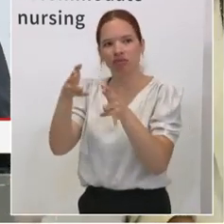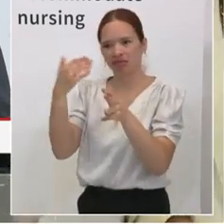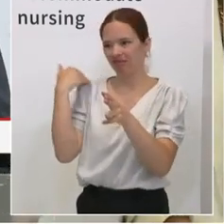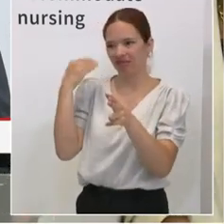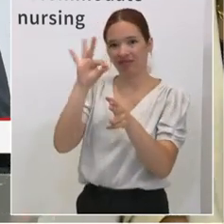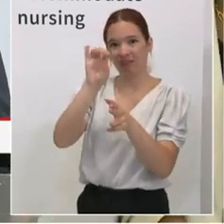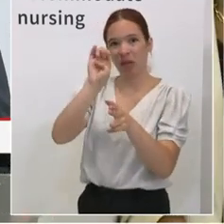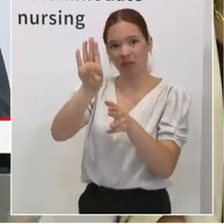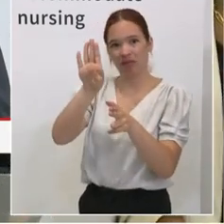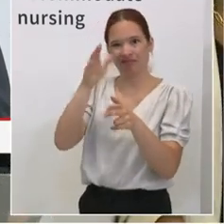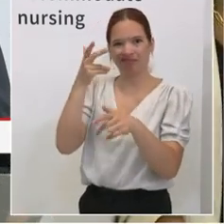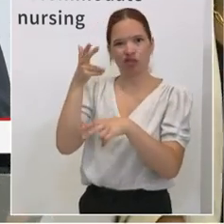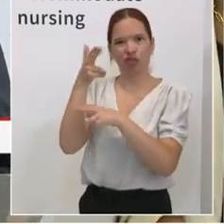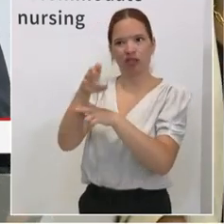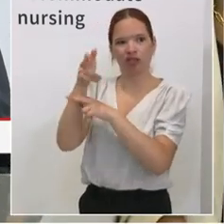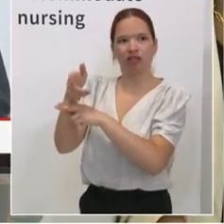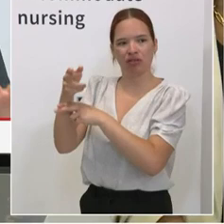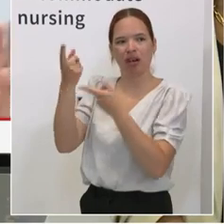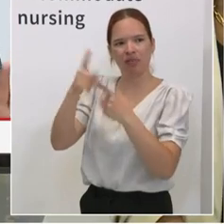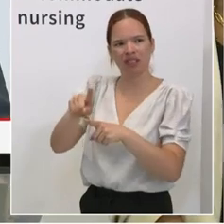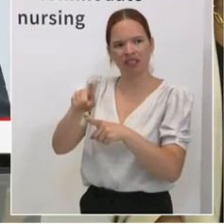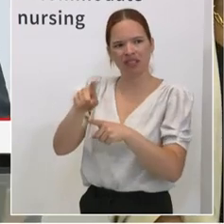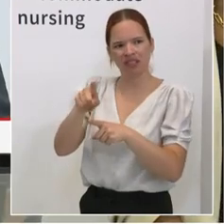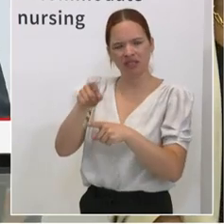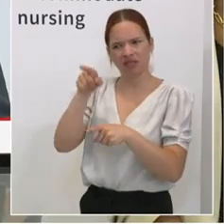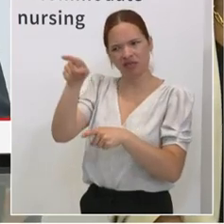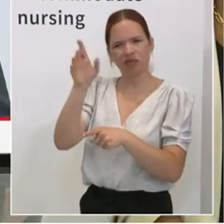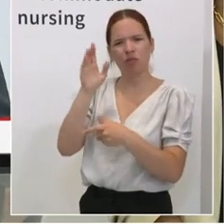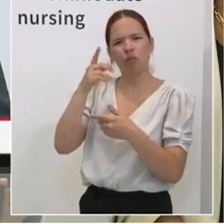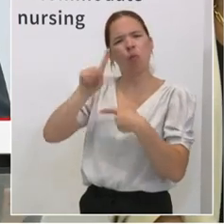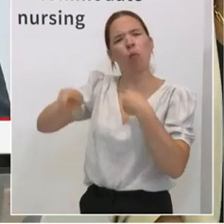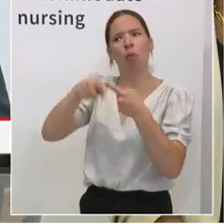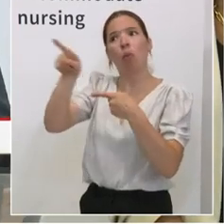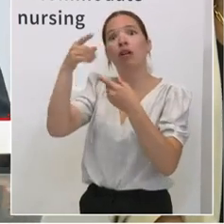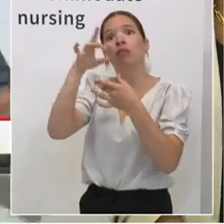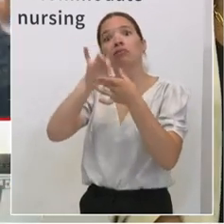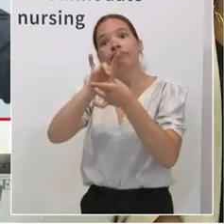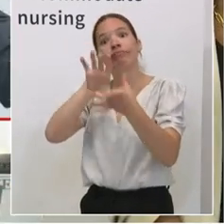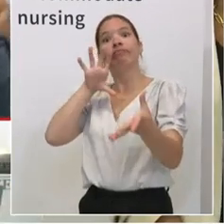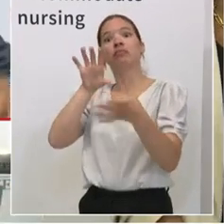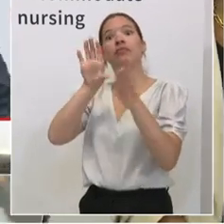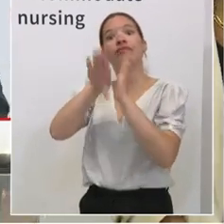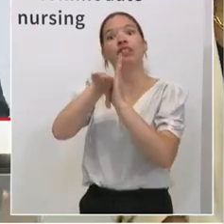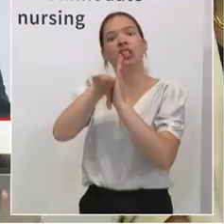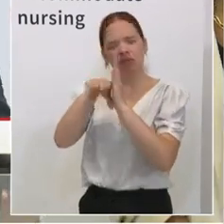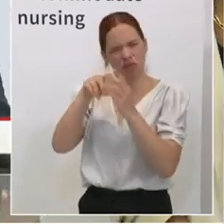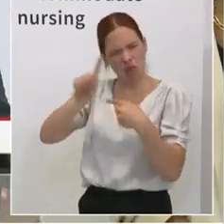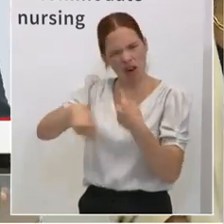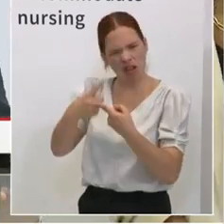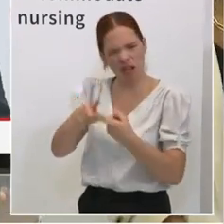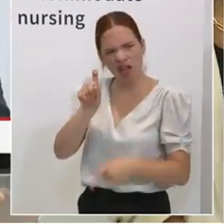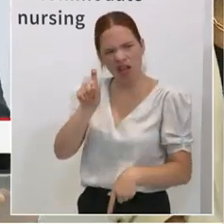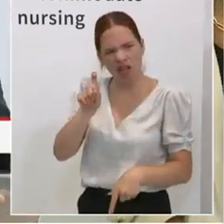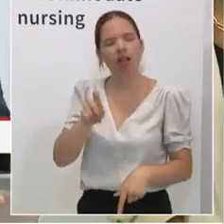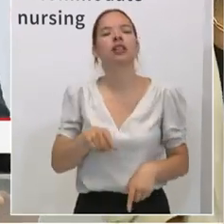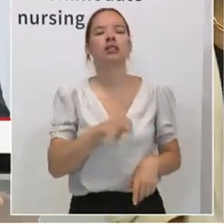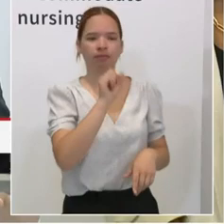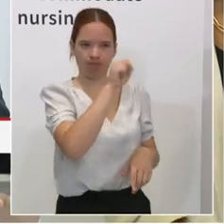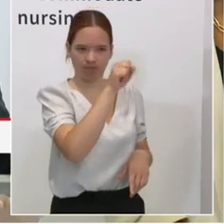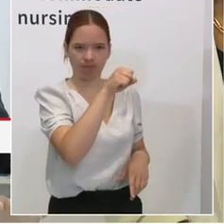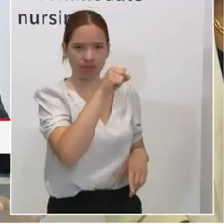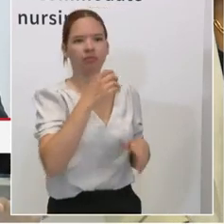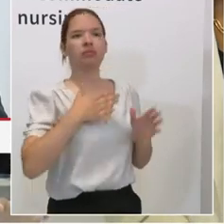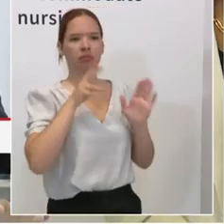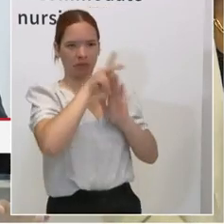releasing body-worn camera, and I will check in on that. Yep. Also off topic,